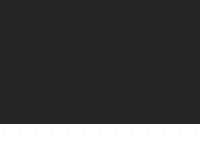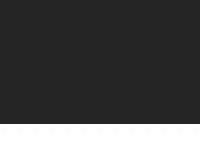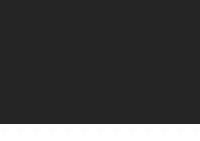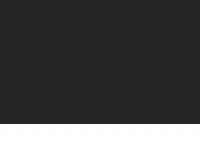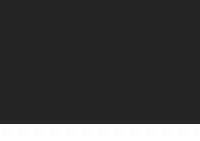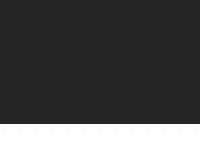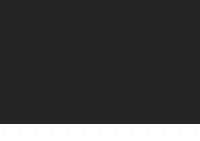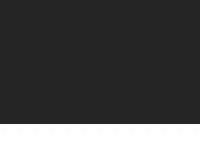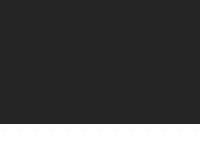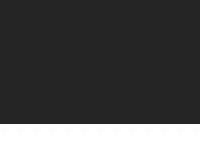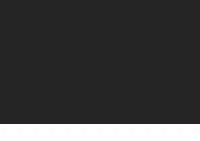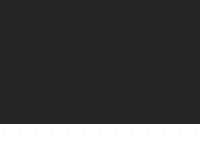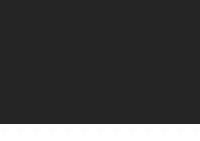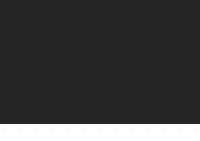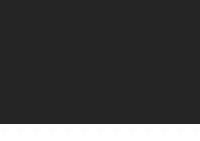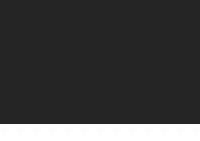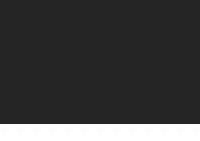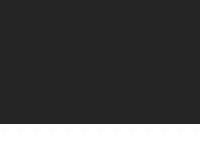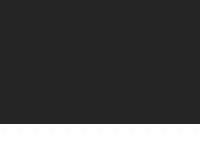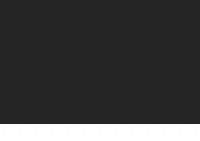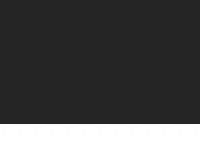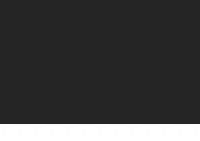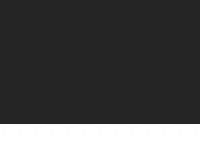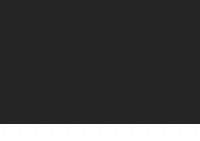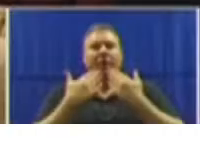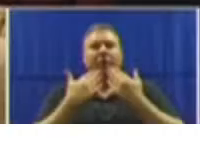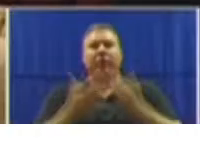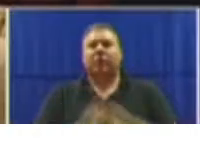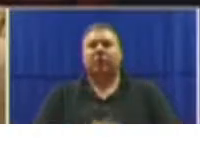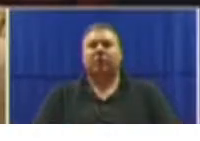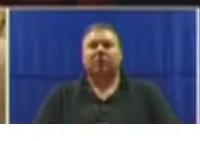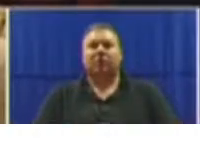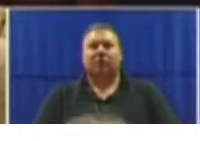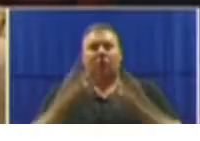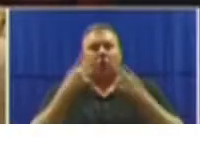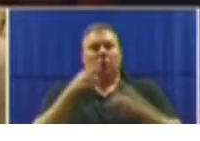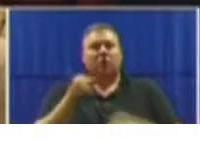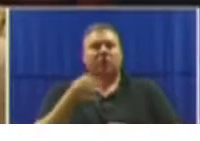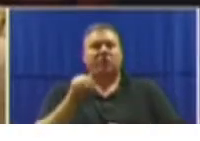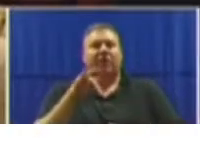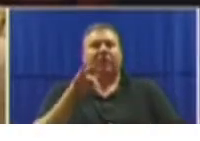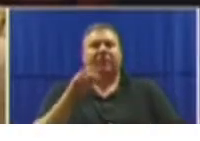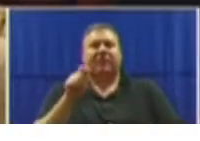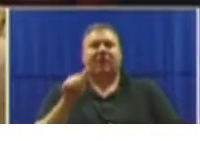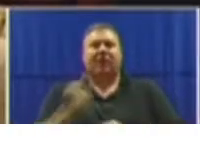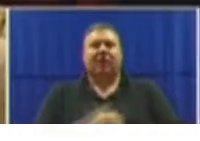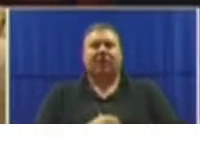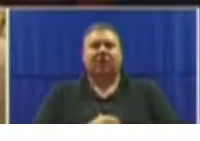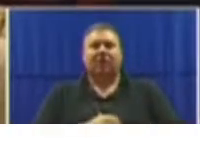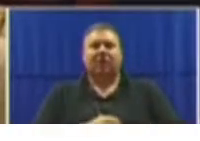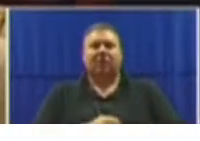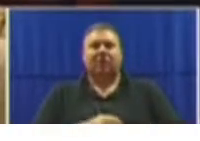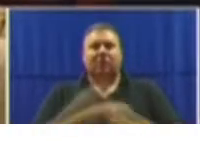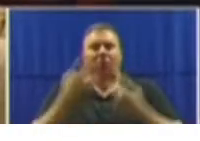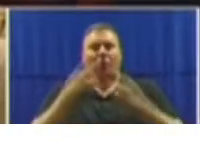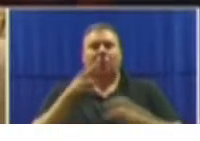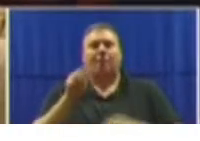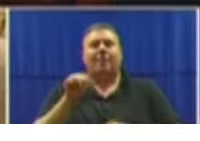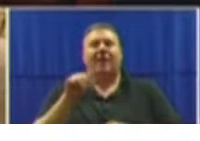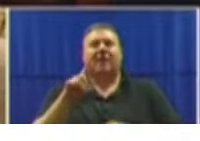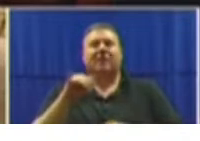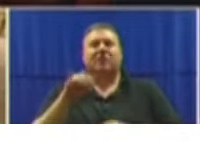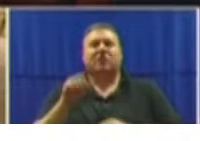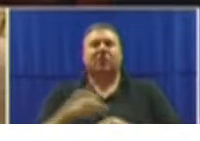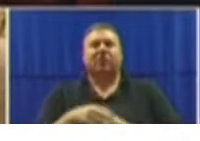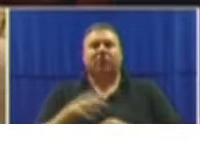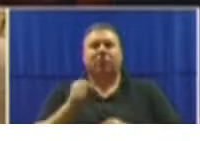back. Thank you, Speaker. Thank you, Honorable Chafta. Honorable Madisha from COPE.